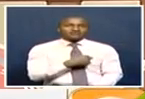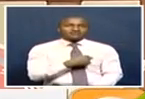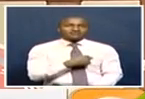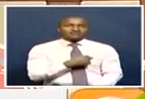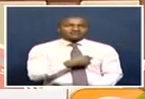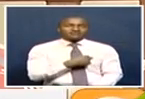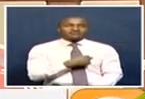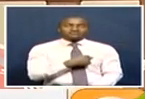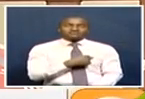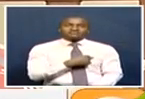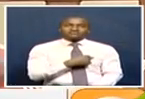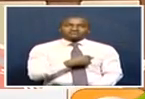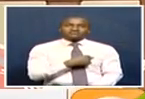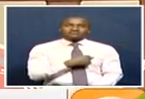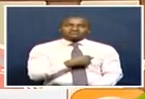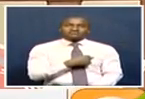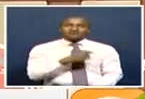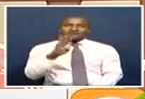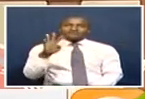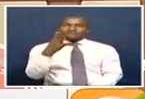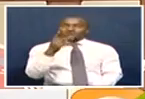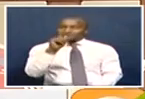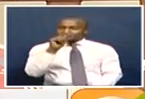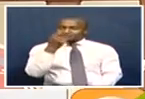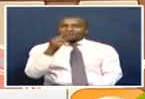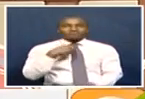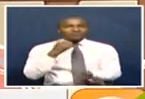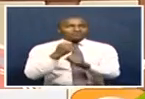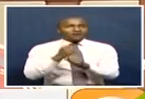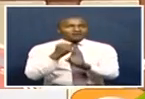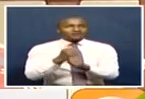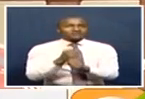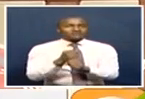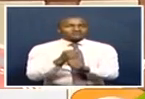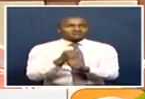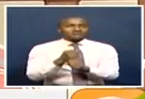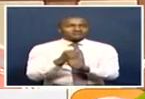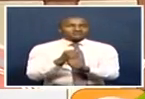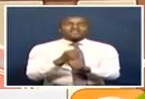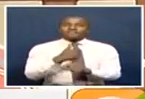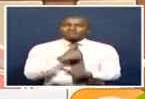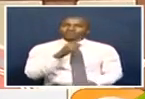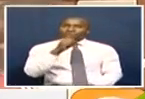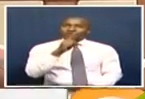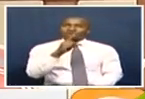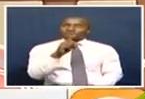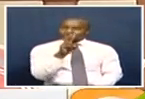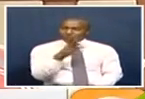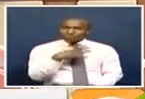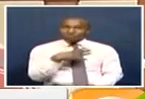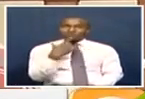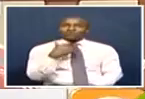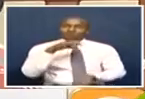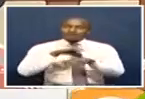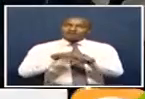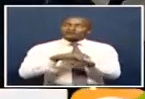a titular member. Fourth term? Fourth term I'm serving. And I was one of the toughest people who gained more votes